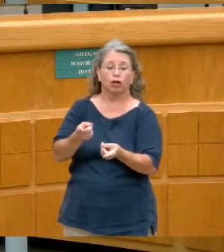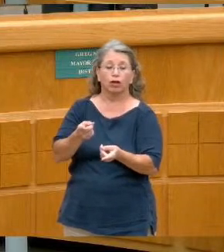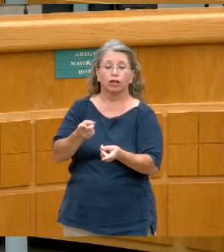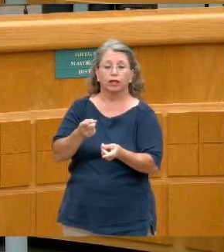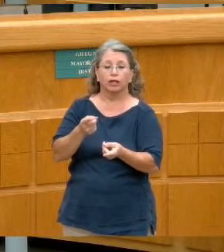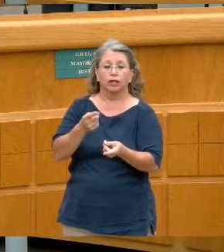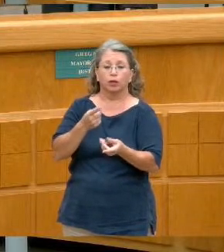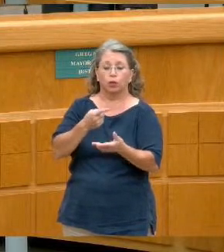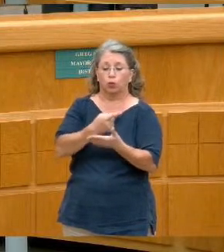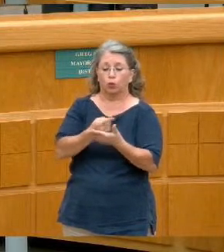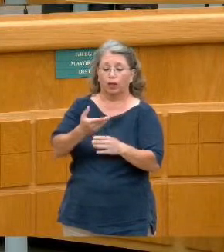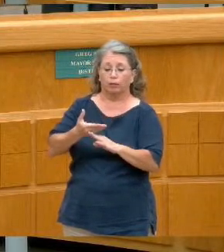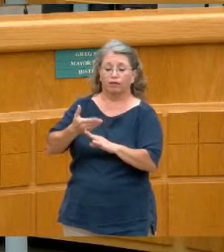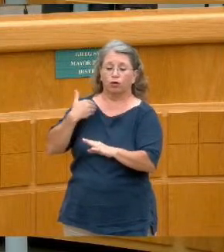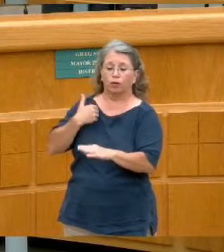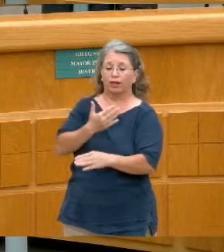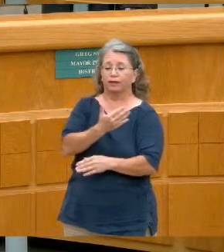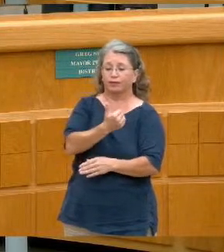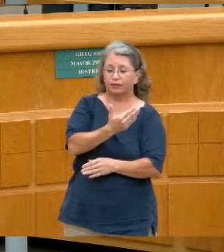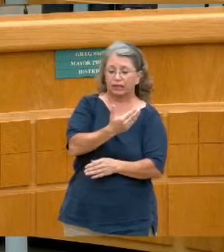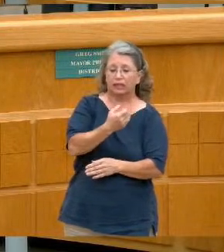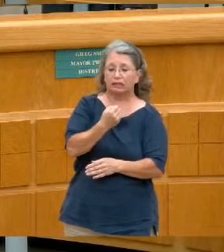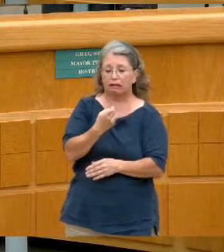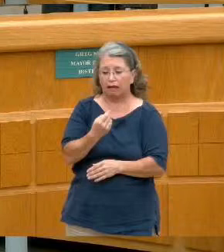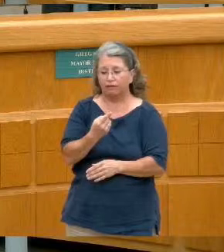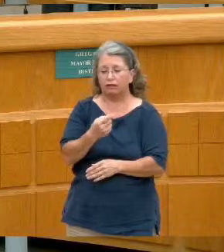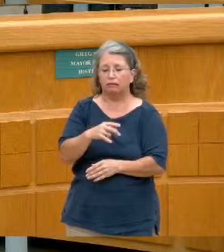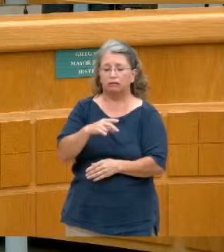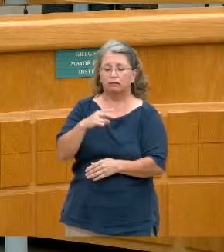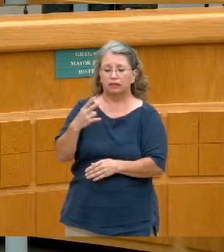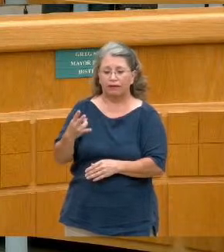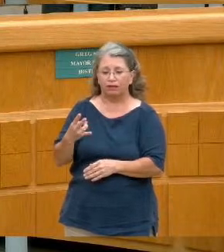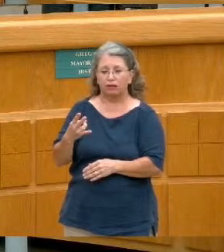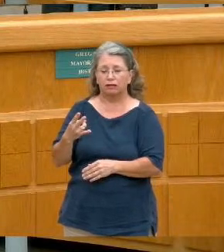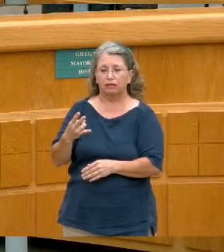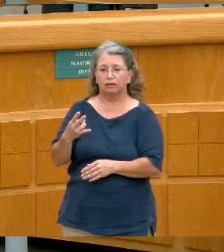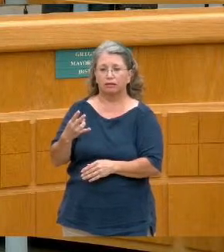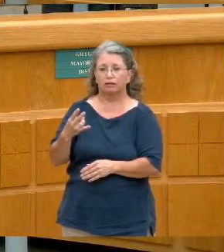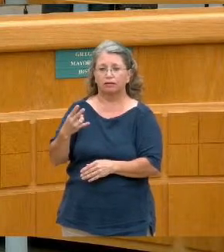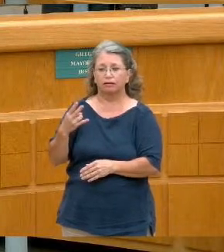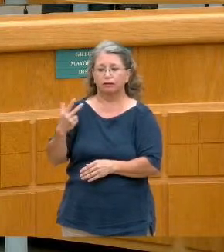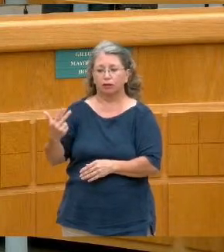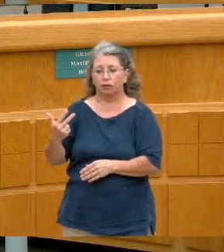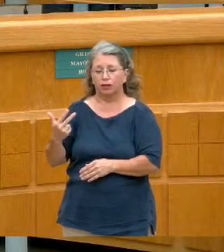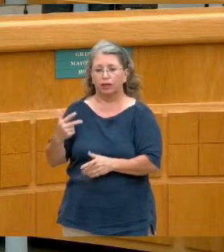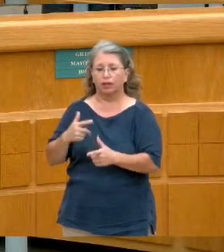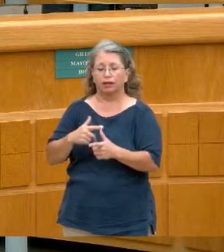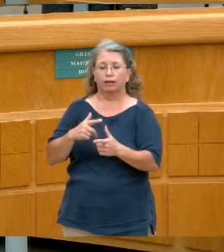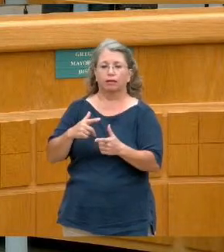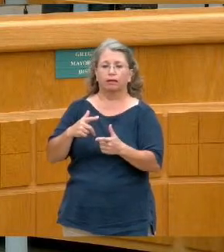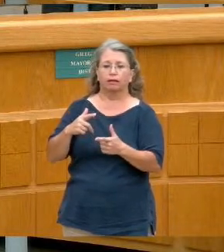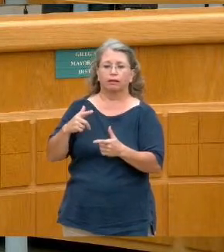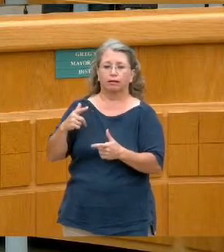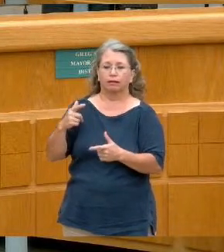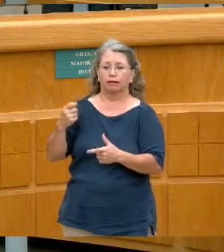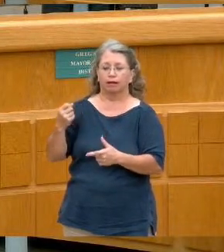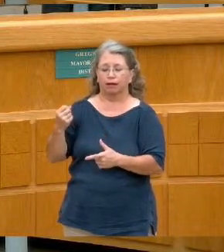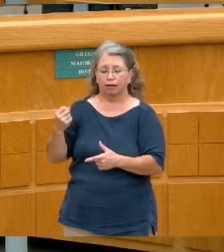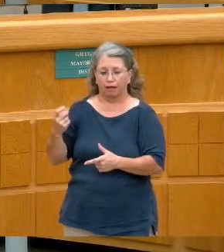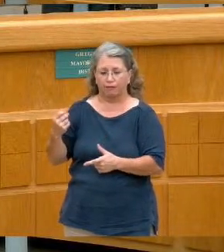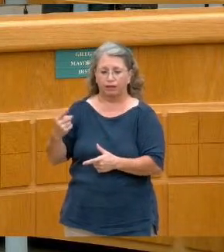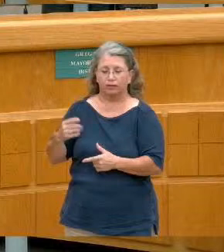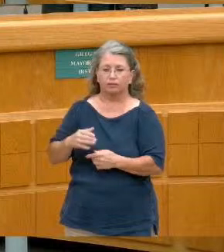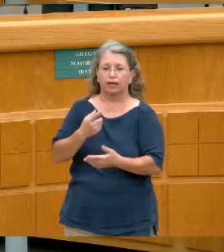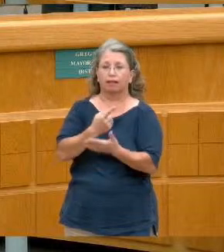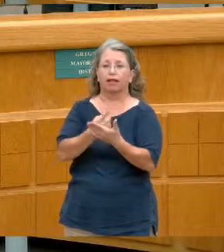had 15, and then 11, 7, and 3 on Tuesday, and then 11 on Monday, the 8th